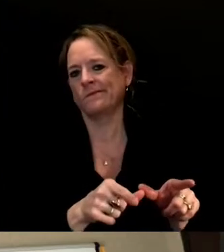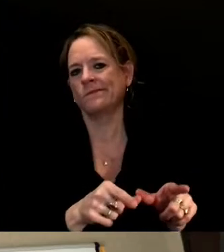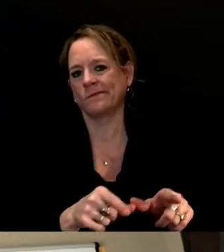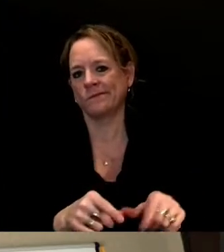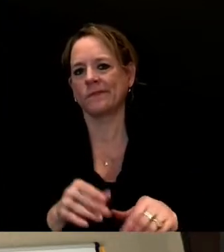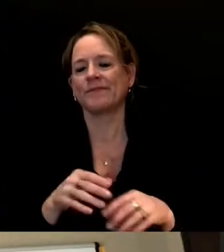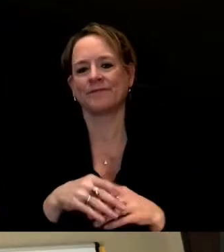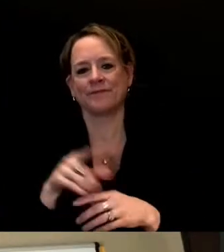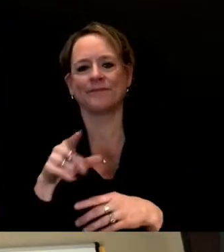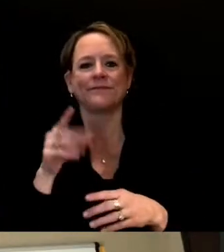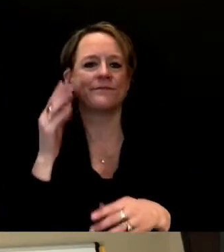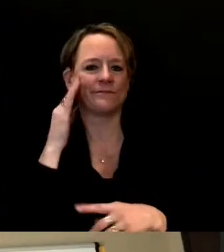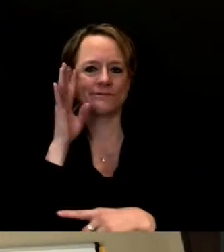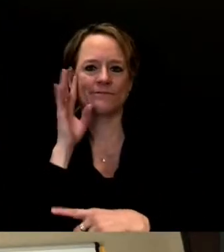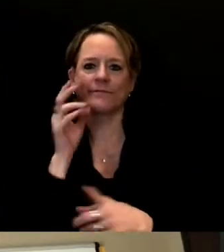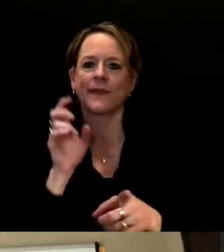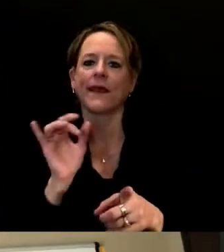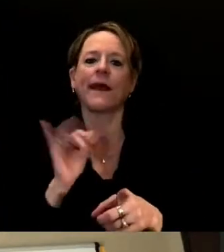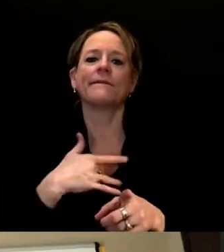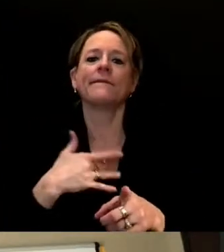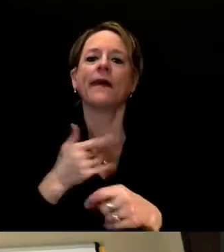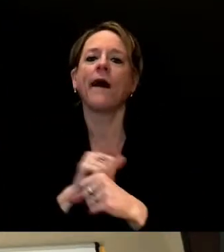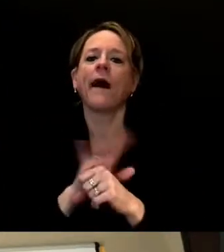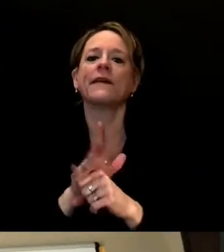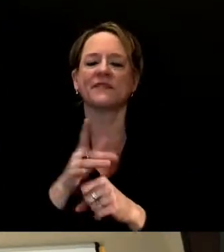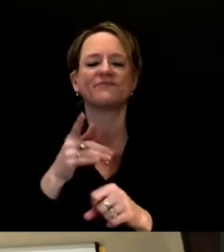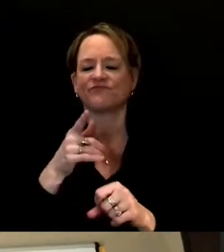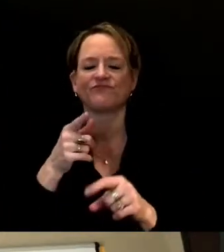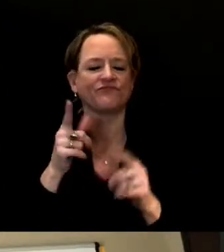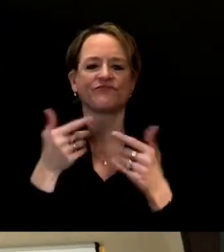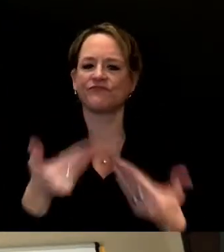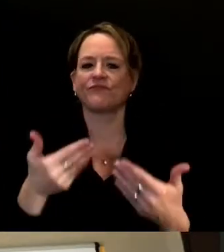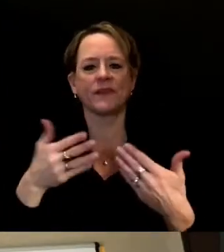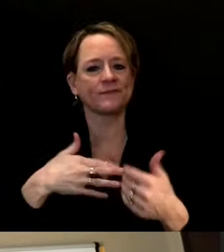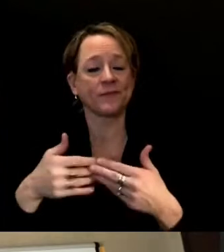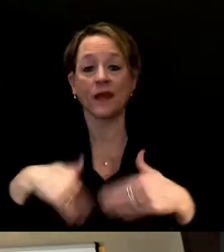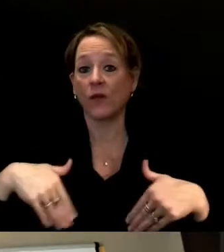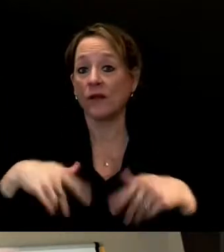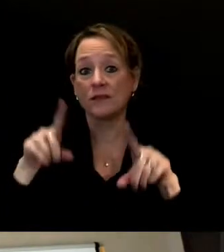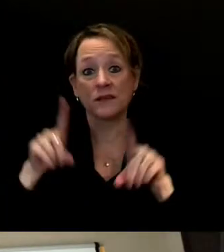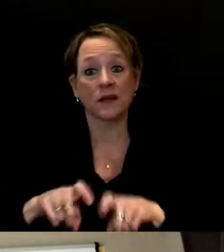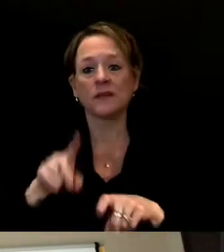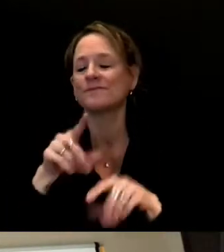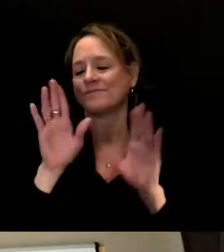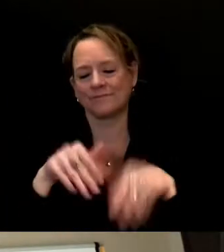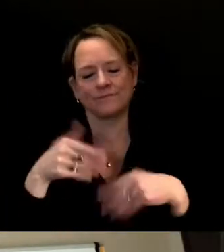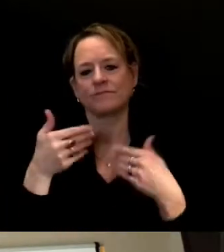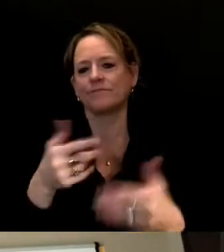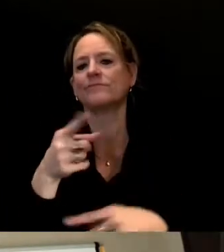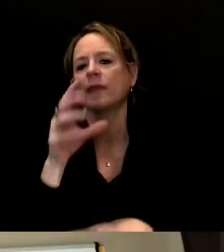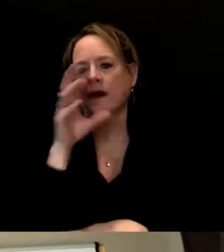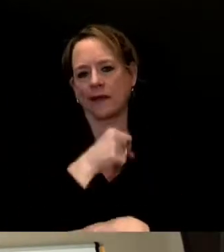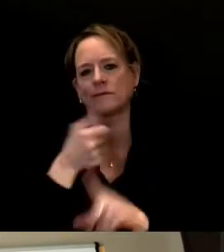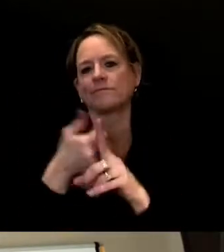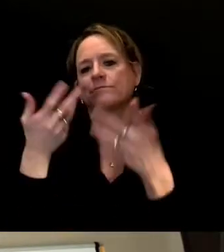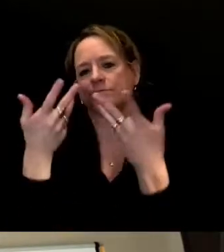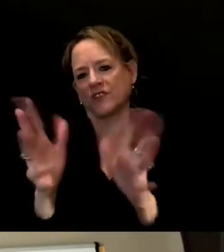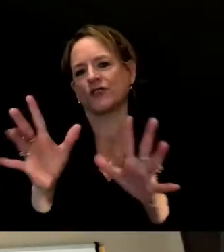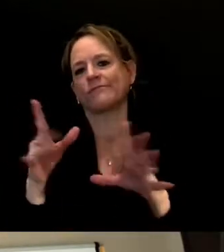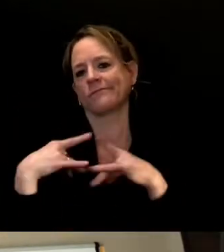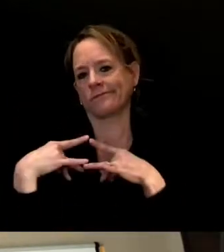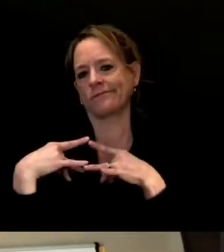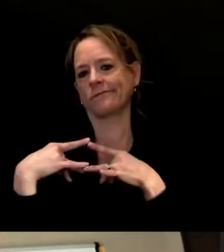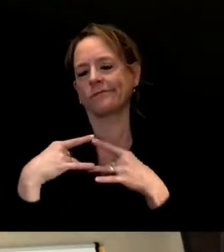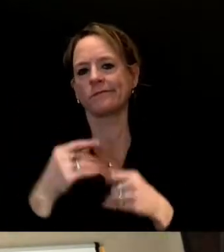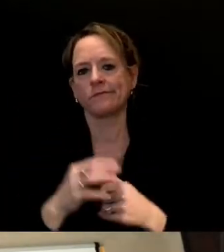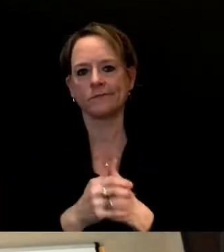not every single person under every circumstance needs a test if we can evaluate the household setting, make sure people are not sick